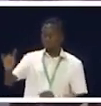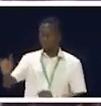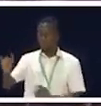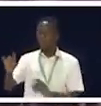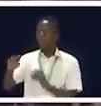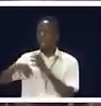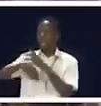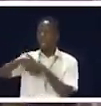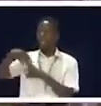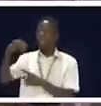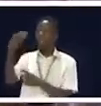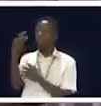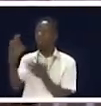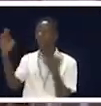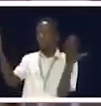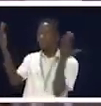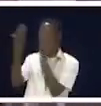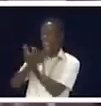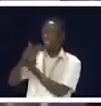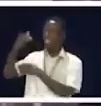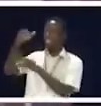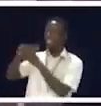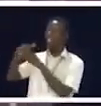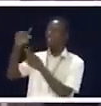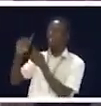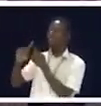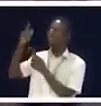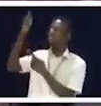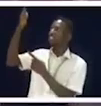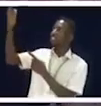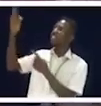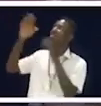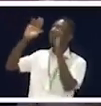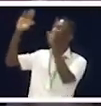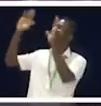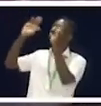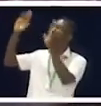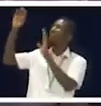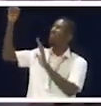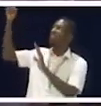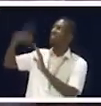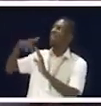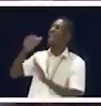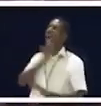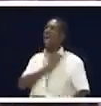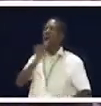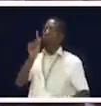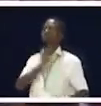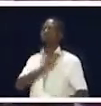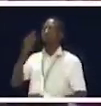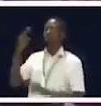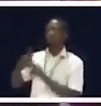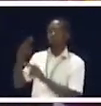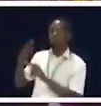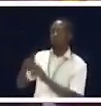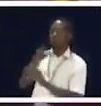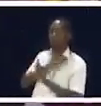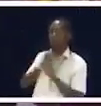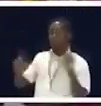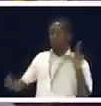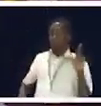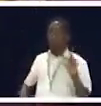darkness into his marvelous light. Can we go on and just appreciate the name of the Lord